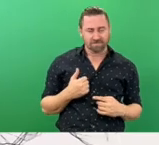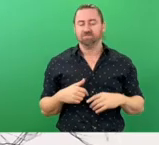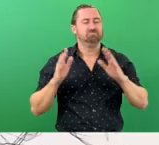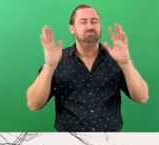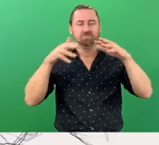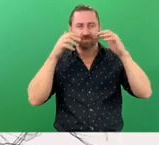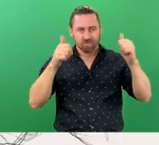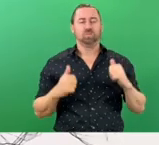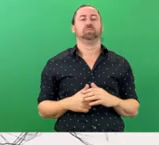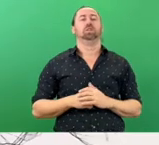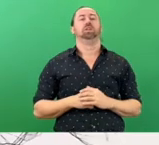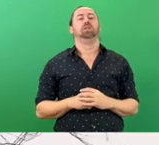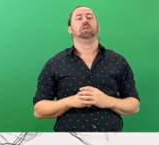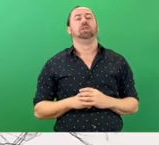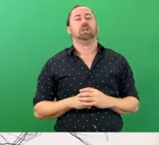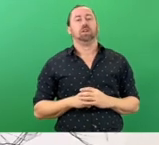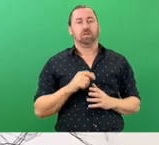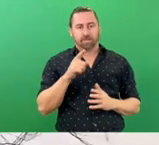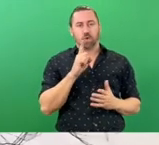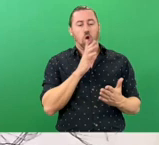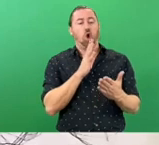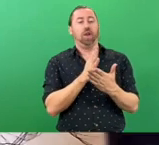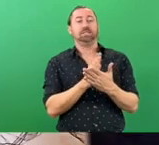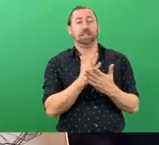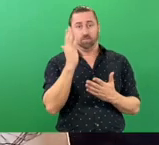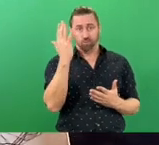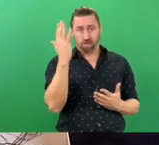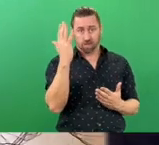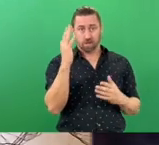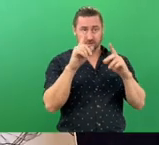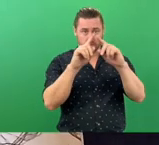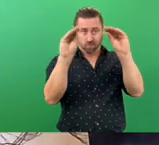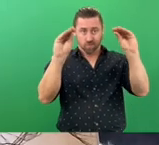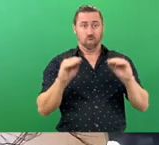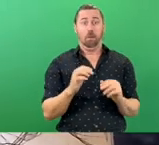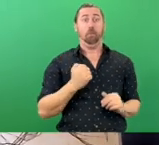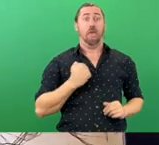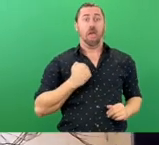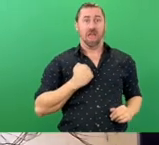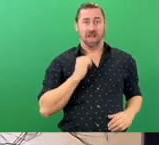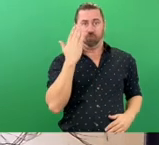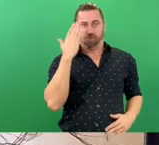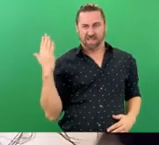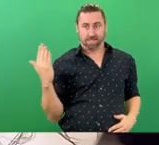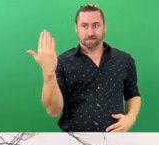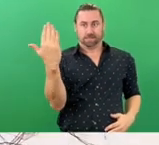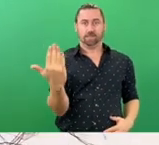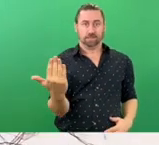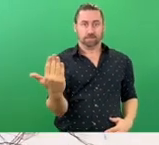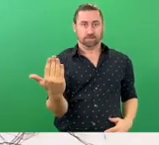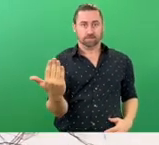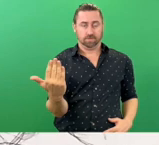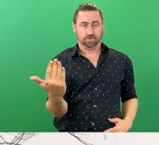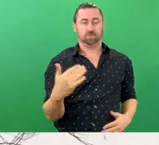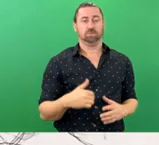Then what you want to have in addition to your honesty mirror is your own mirror, your handheld mirror, which